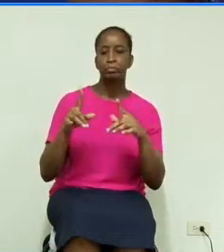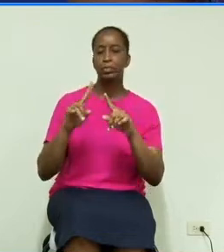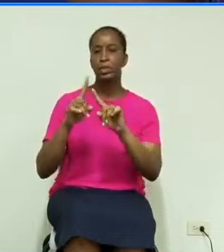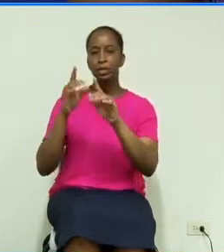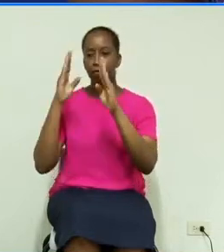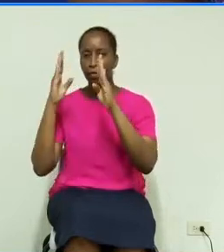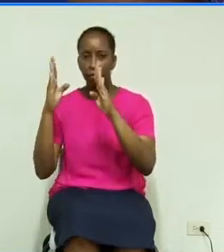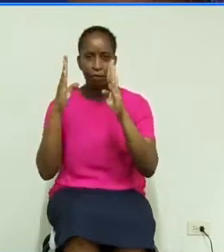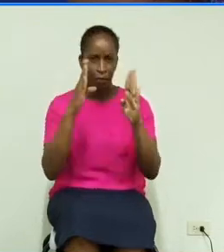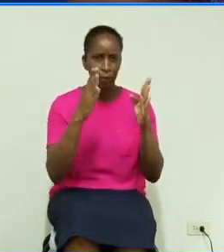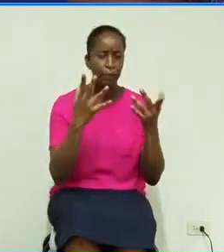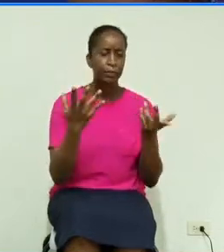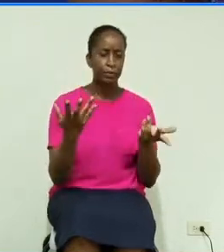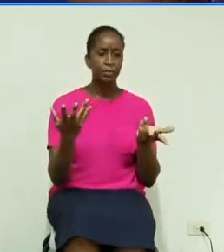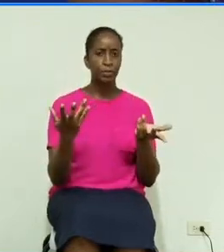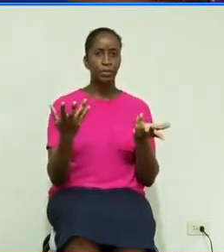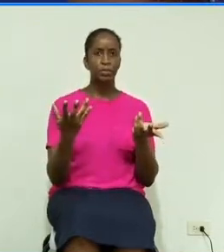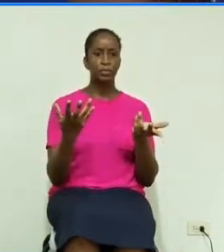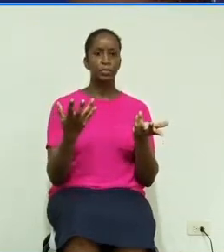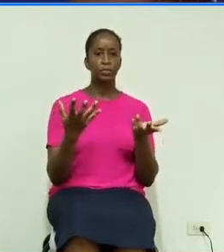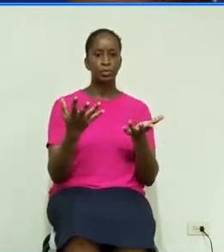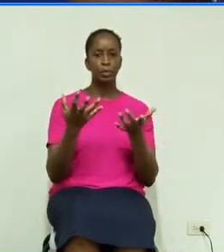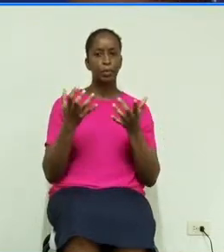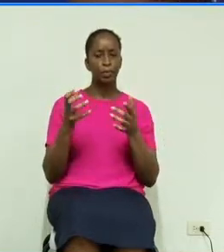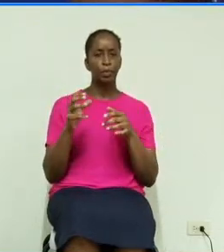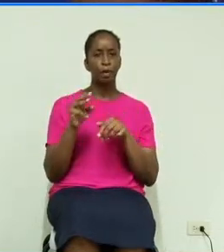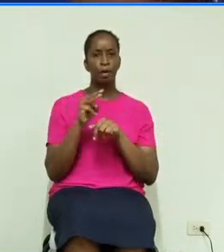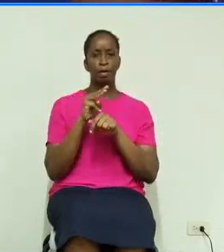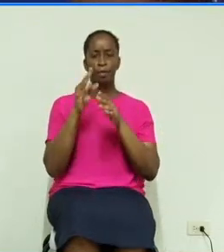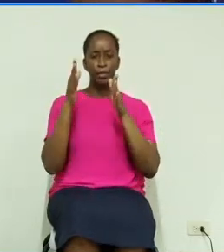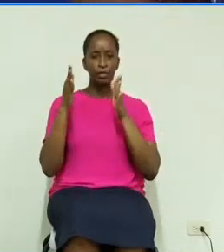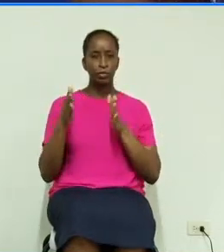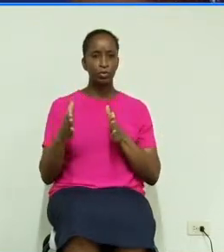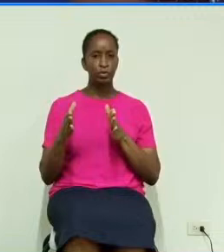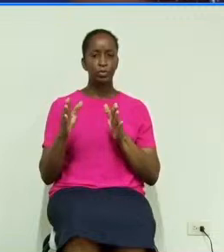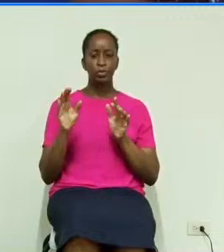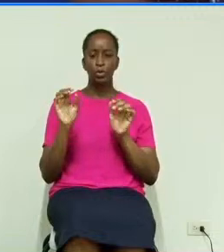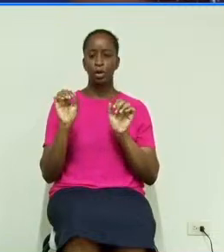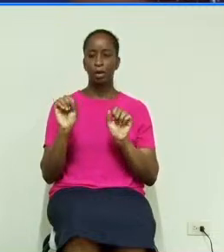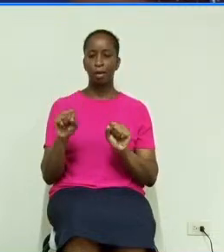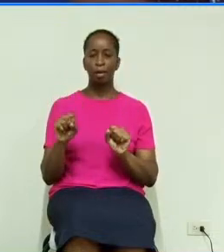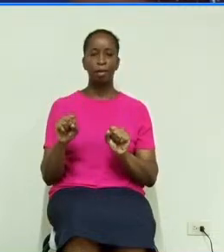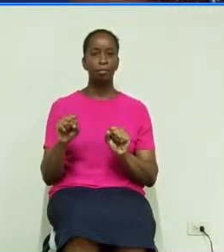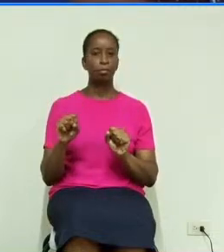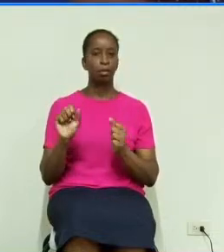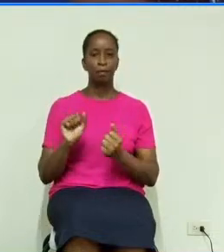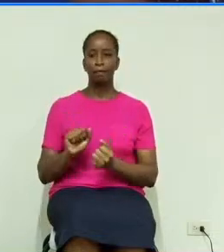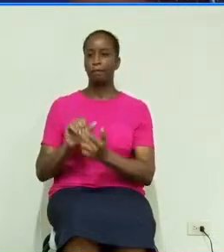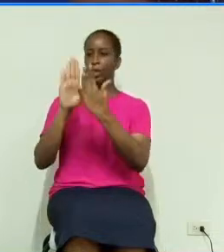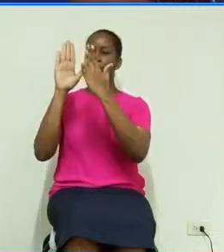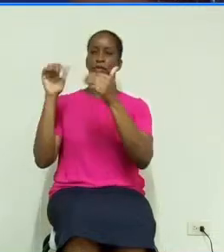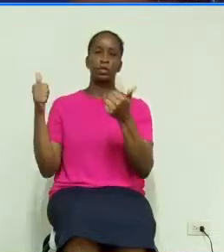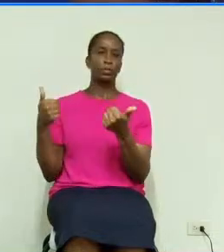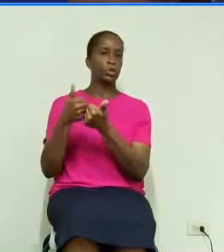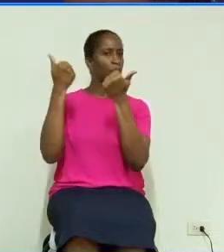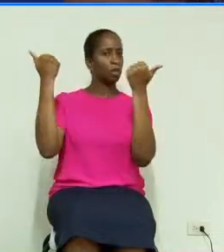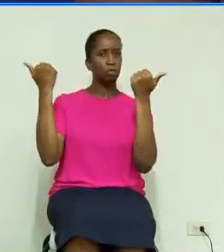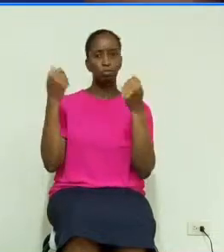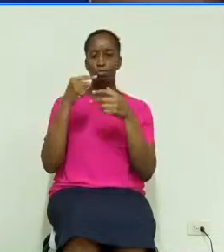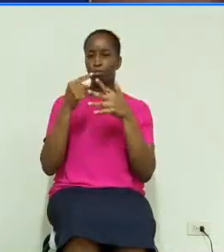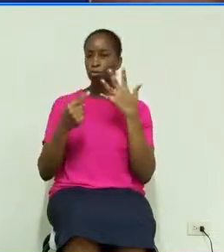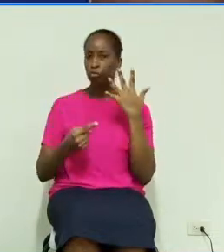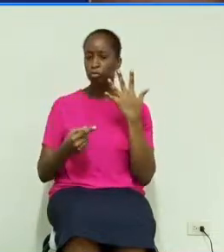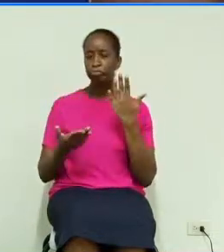the complex issues. If we have a parliament that is elected and does not have all the skills